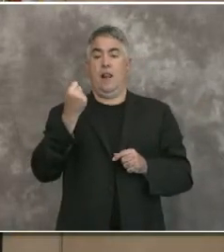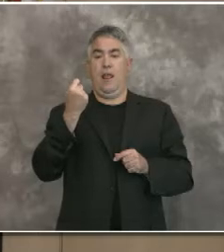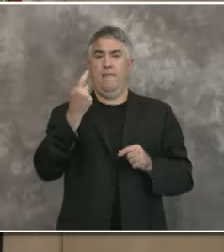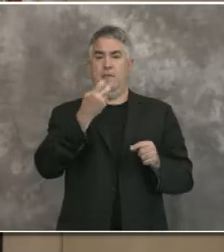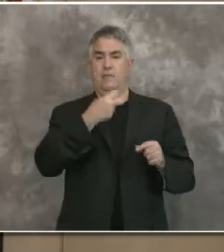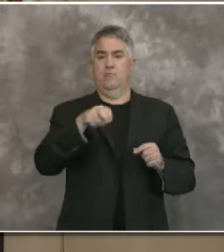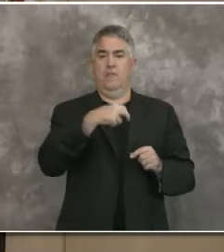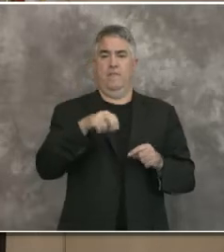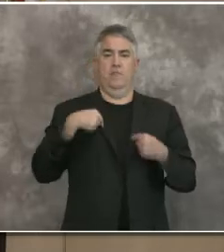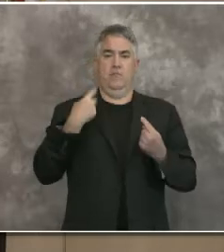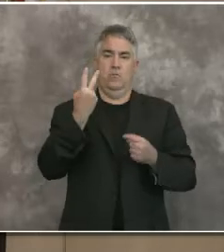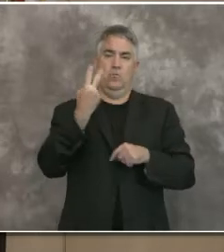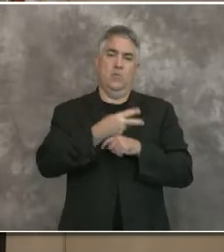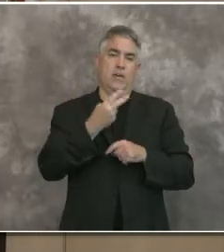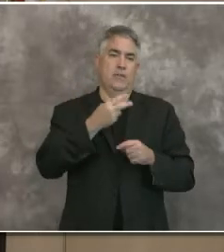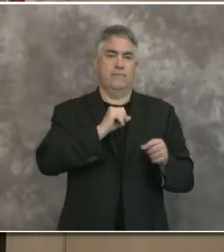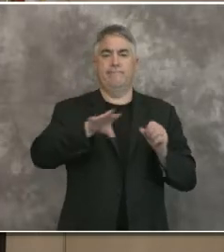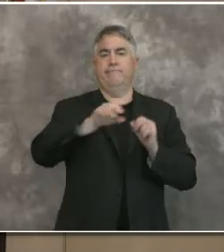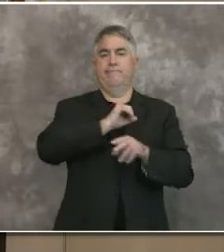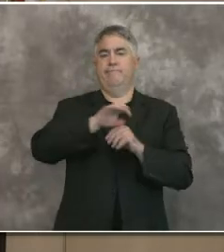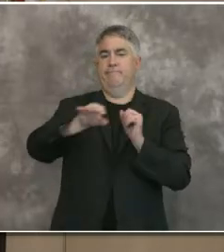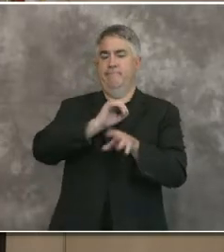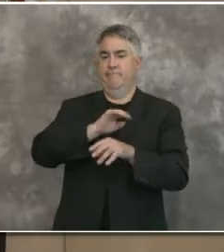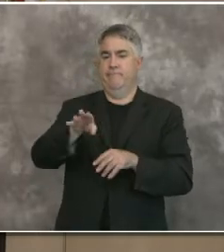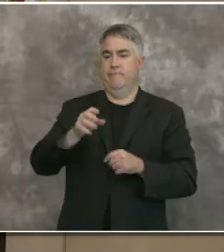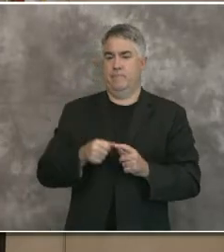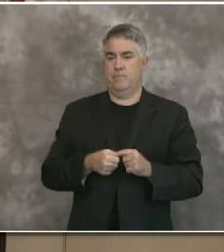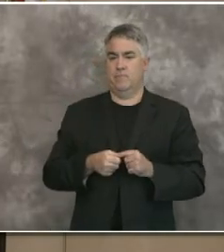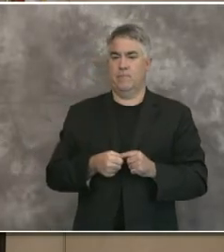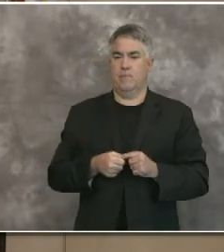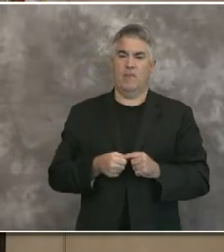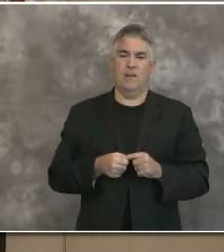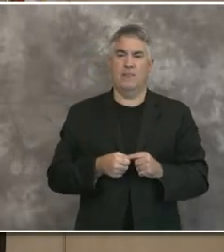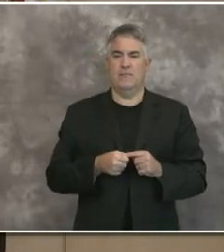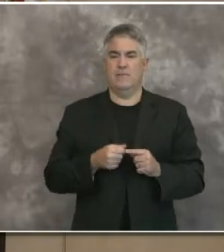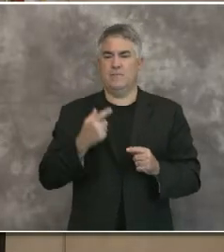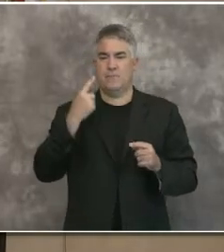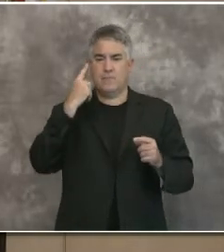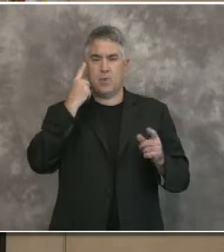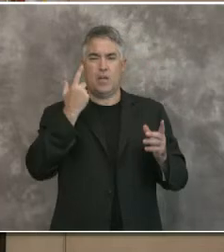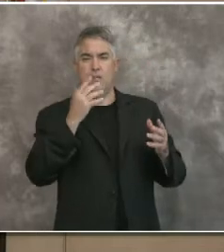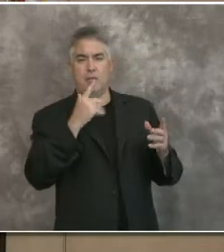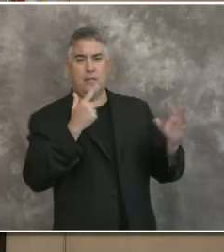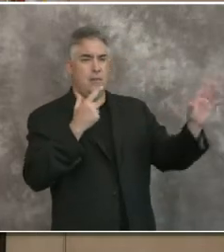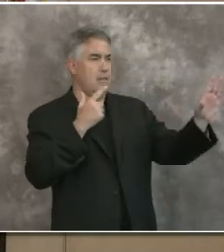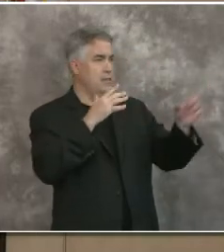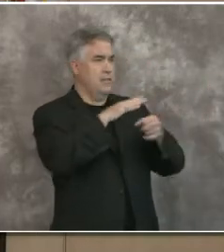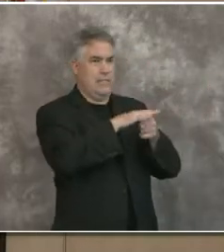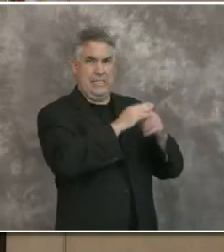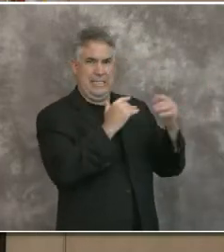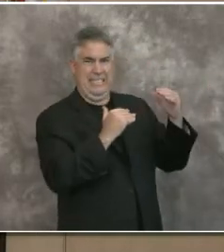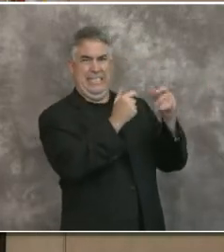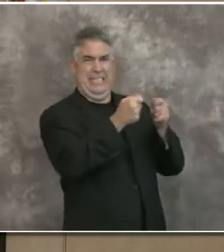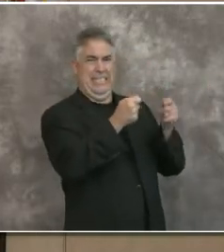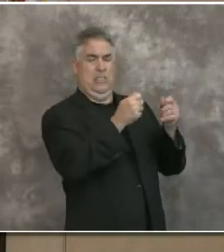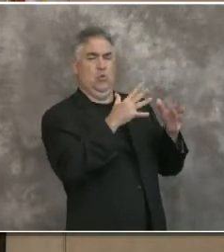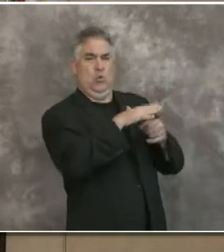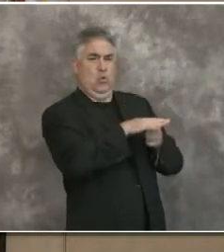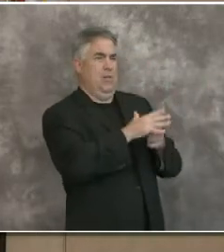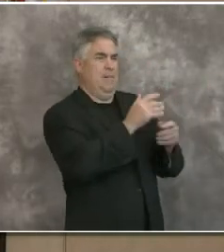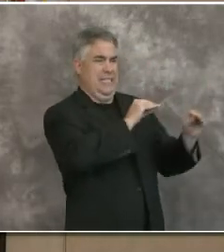alone, and that seems to be part of what's putting a bit of a stress on their critical care staff. So I just wonder,